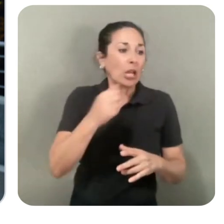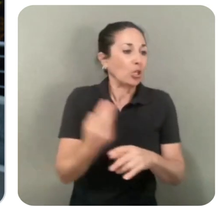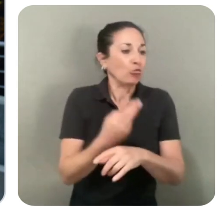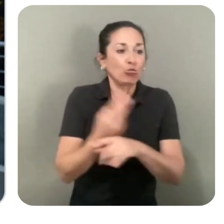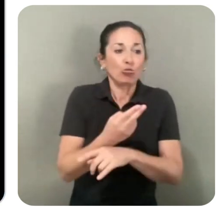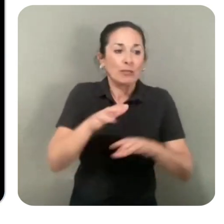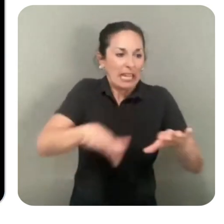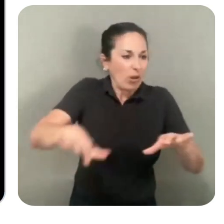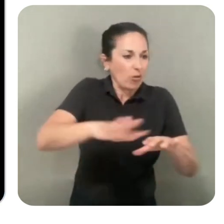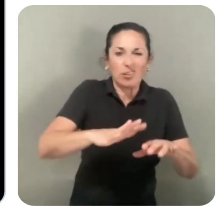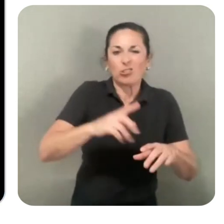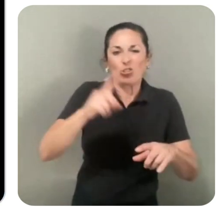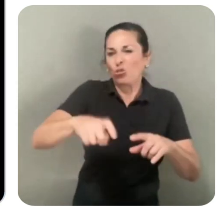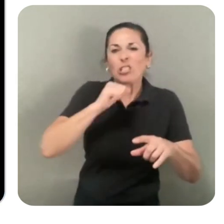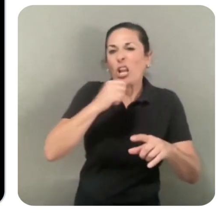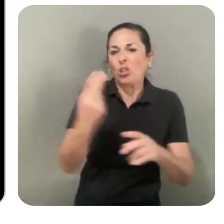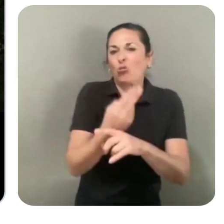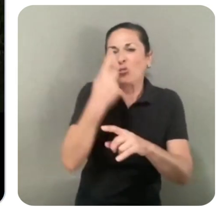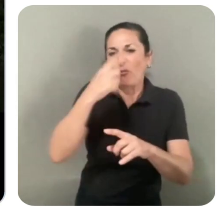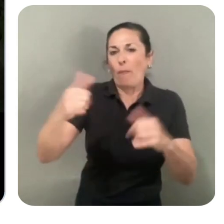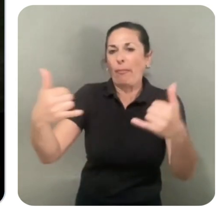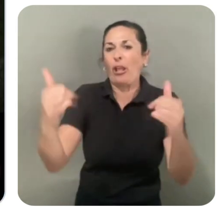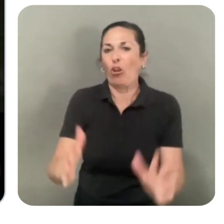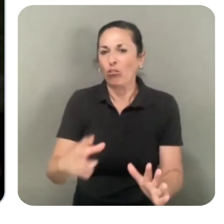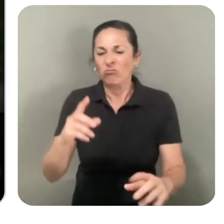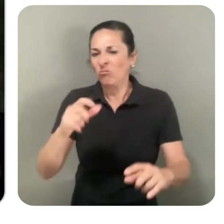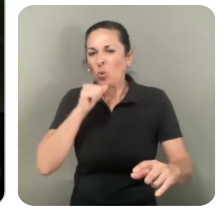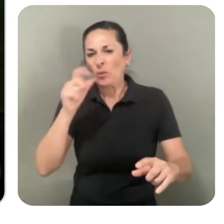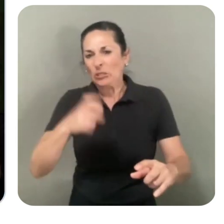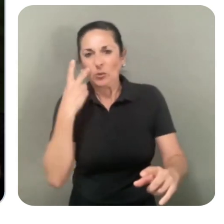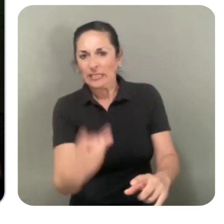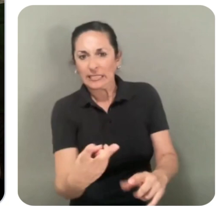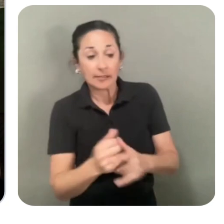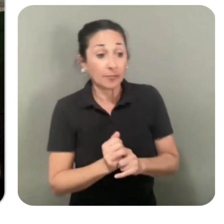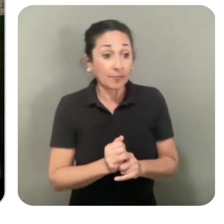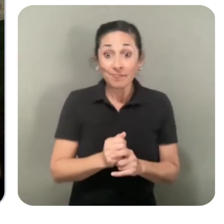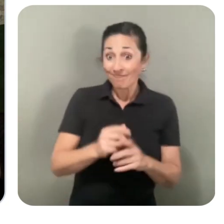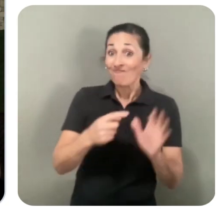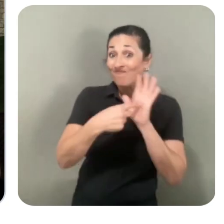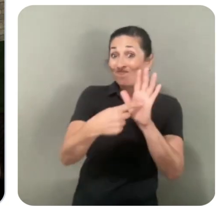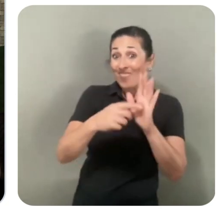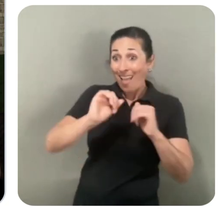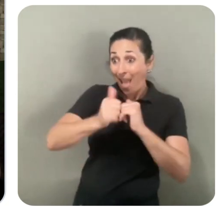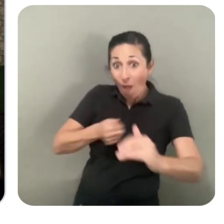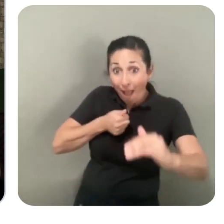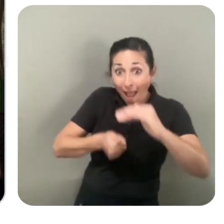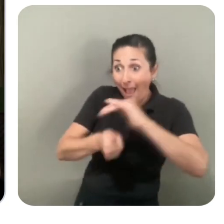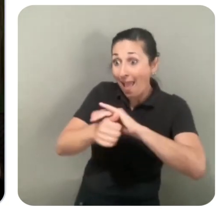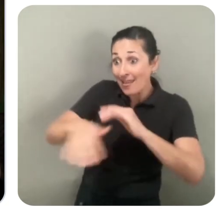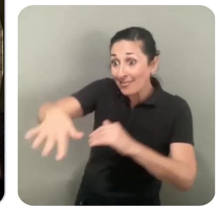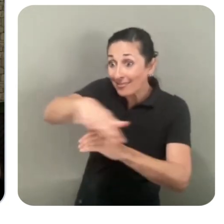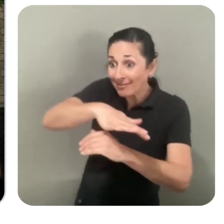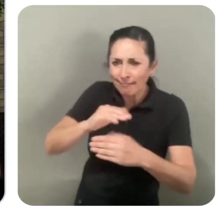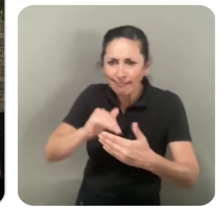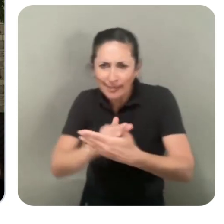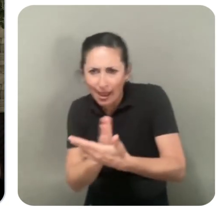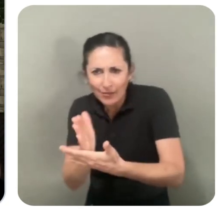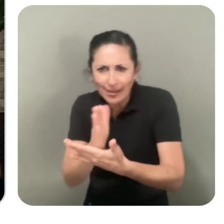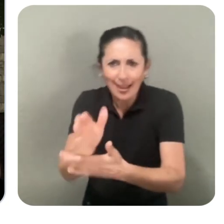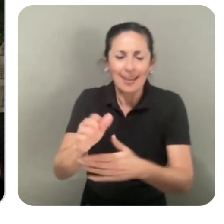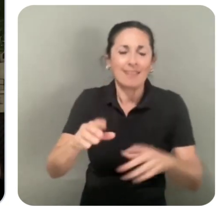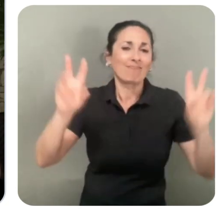players. Here's an example of how we manually show and hide areas as you navigate the environments of Eye of the